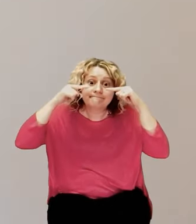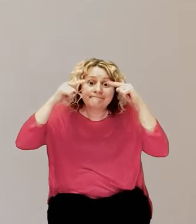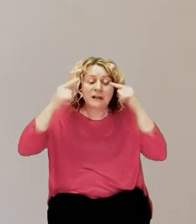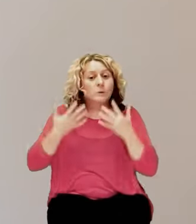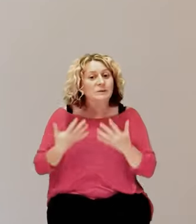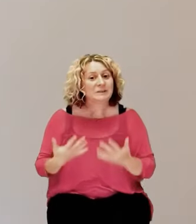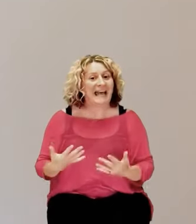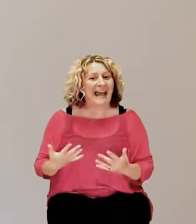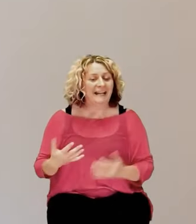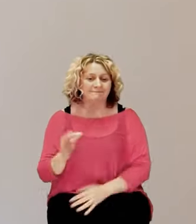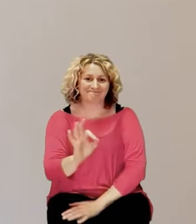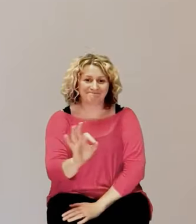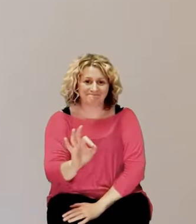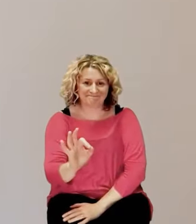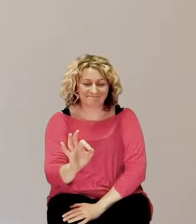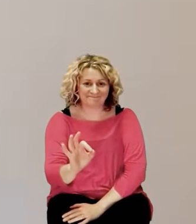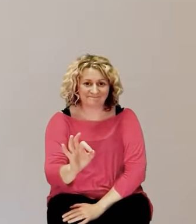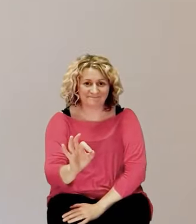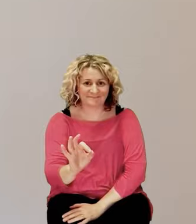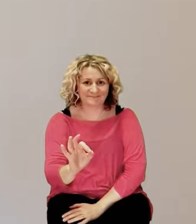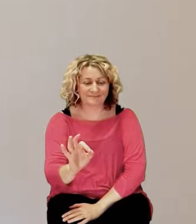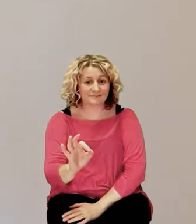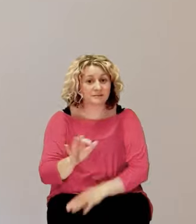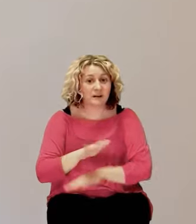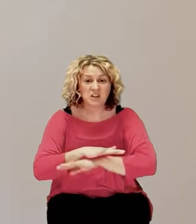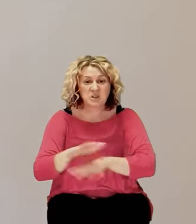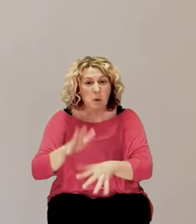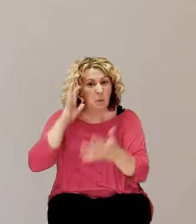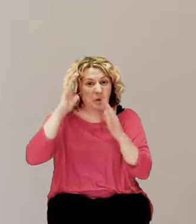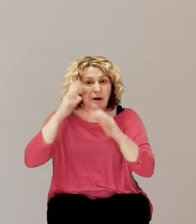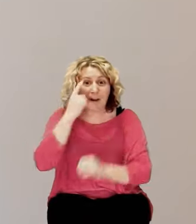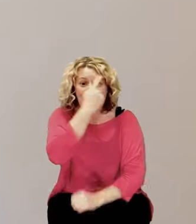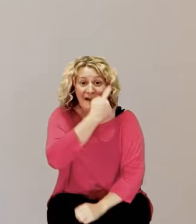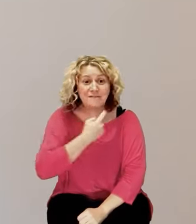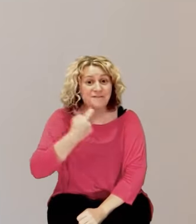to look at. But listen to my words. Don't worry about my face.